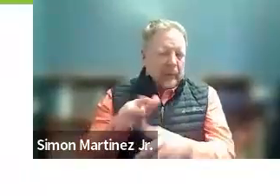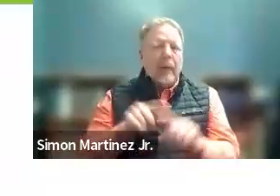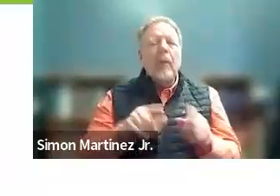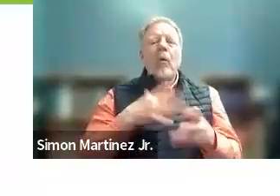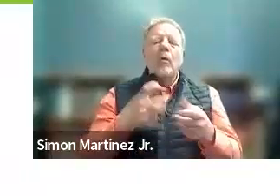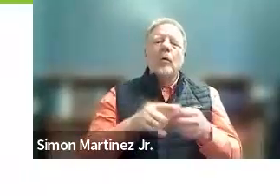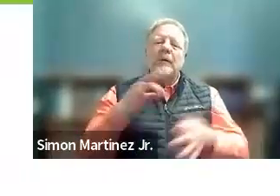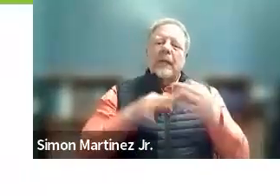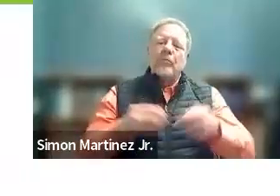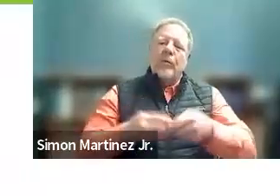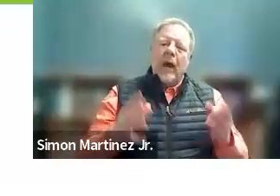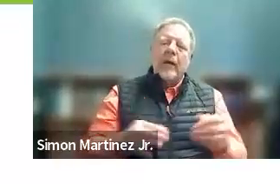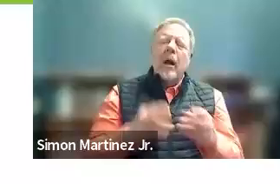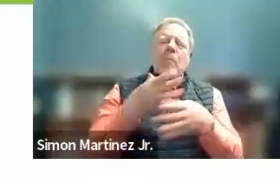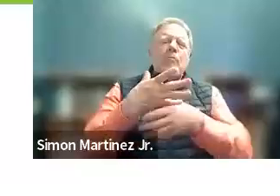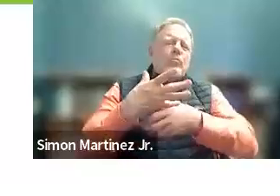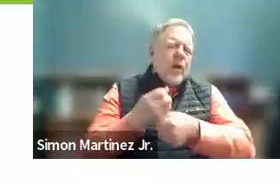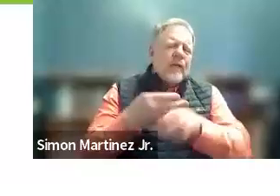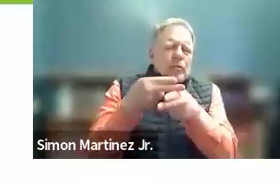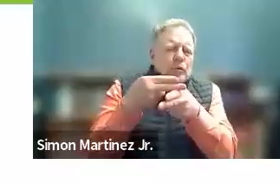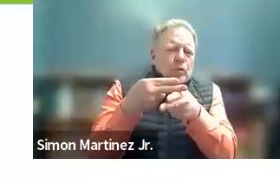a brief but,